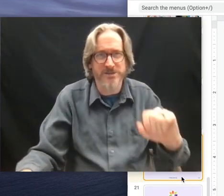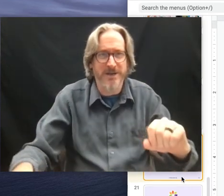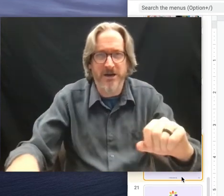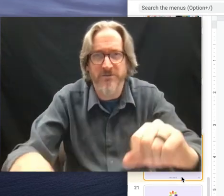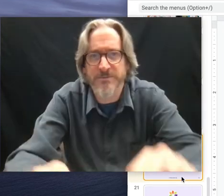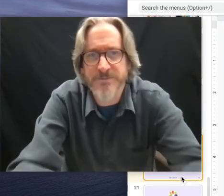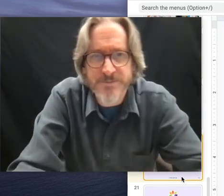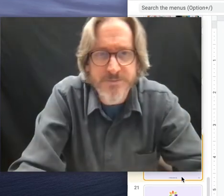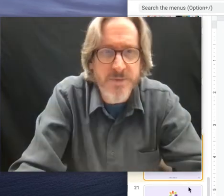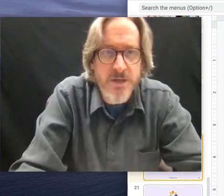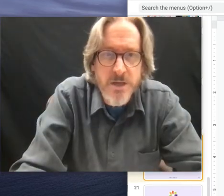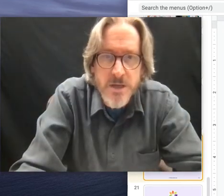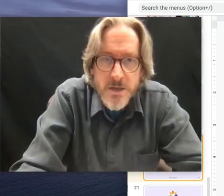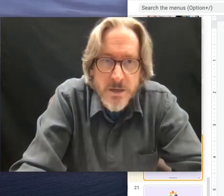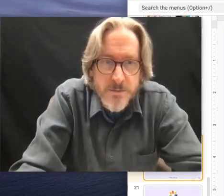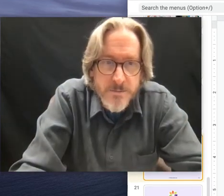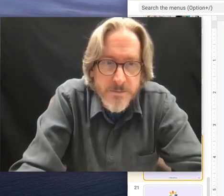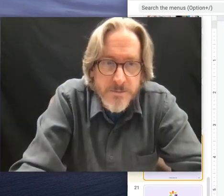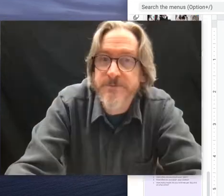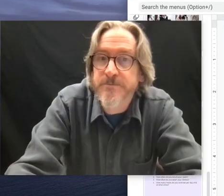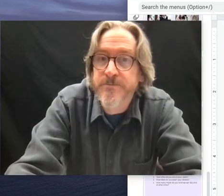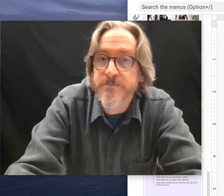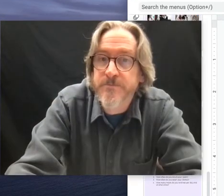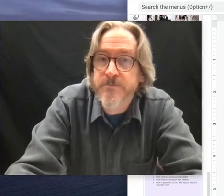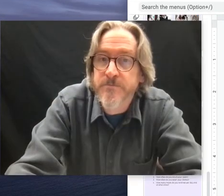wanted to just be careful.